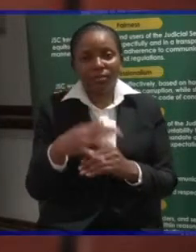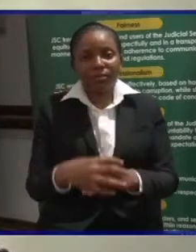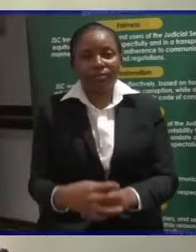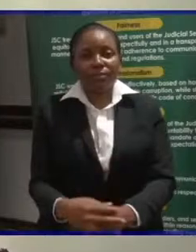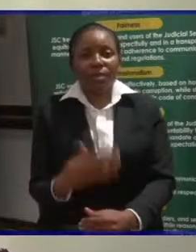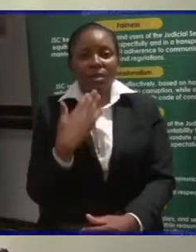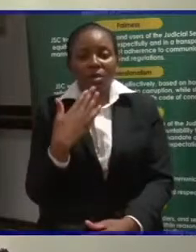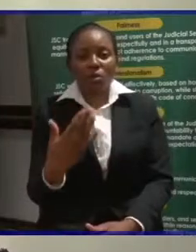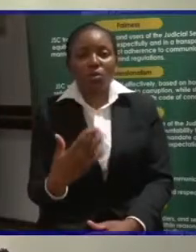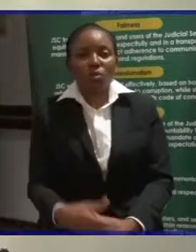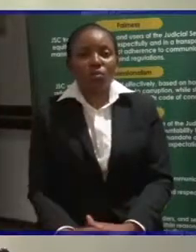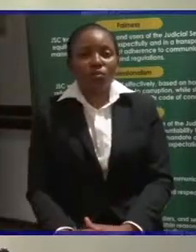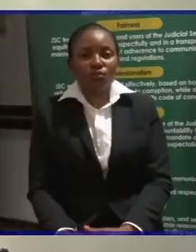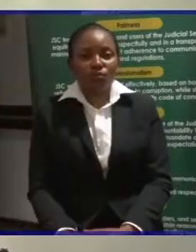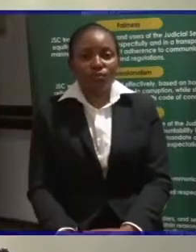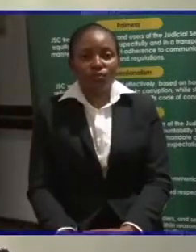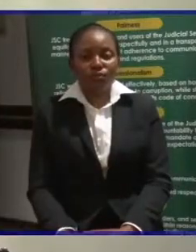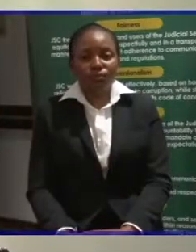Thank